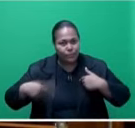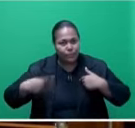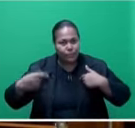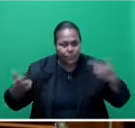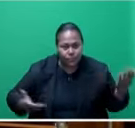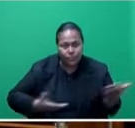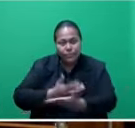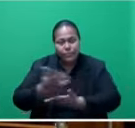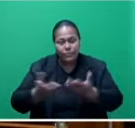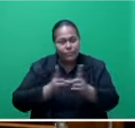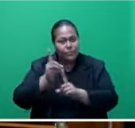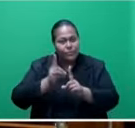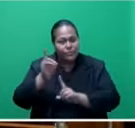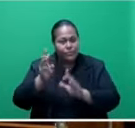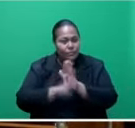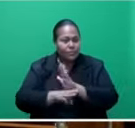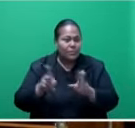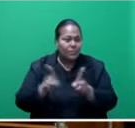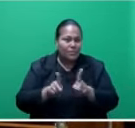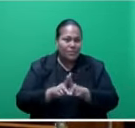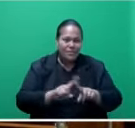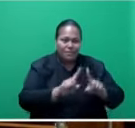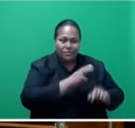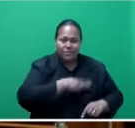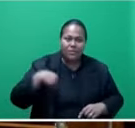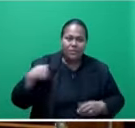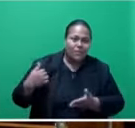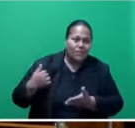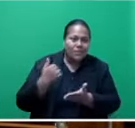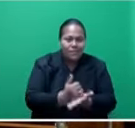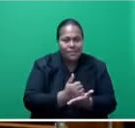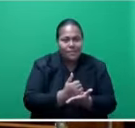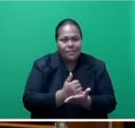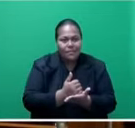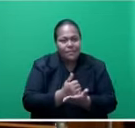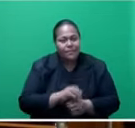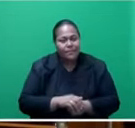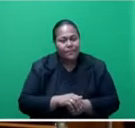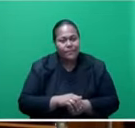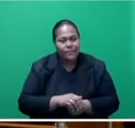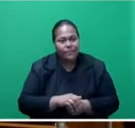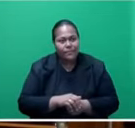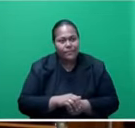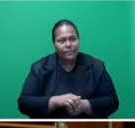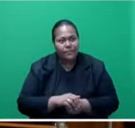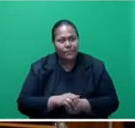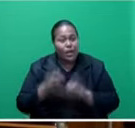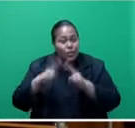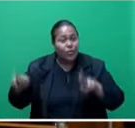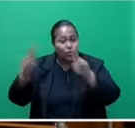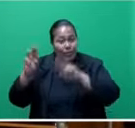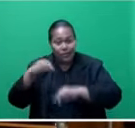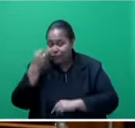our development partners and relevant ministries to assist. Just recently, the ministry participated in the UN Food and